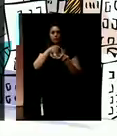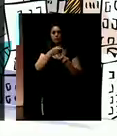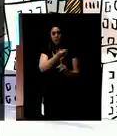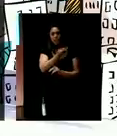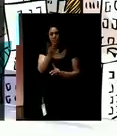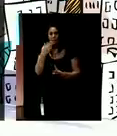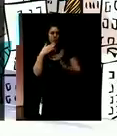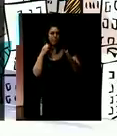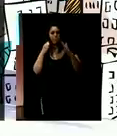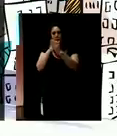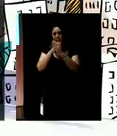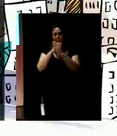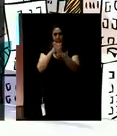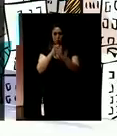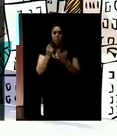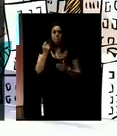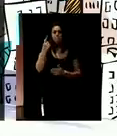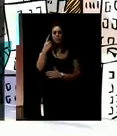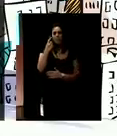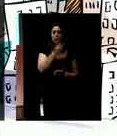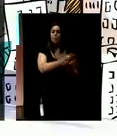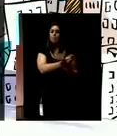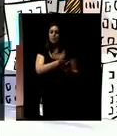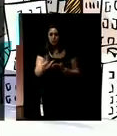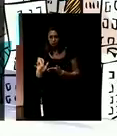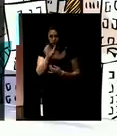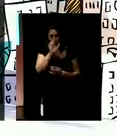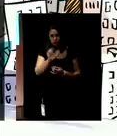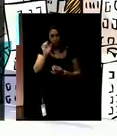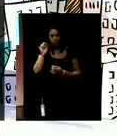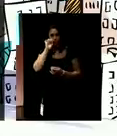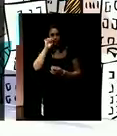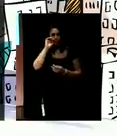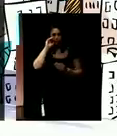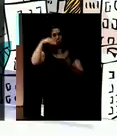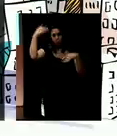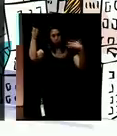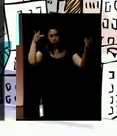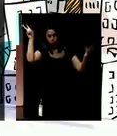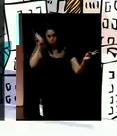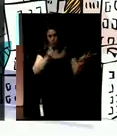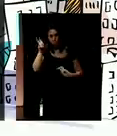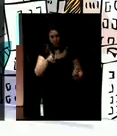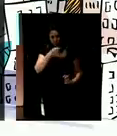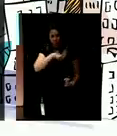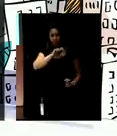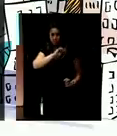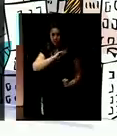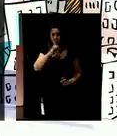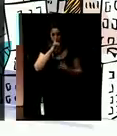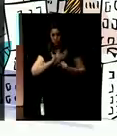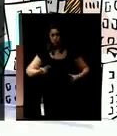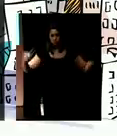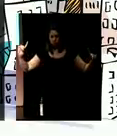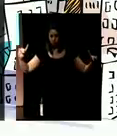reached the record figure of 1 billion tourists, international tourists, in